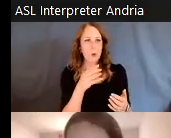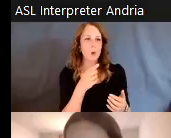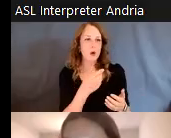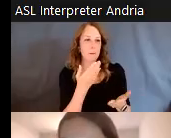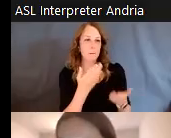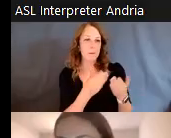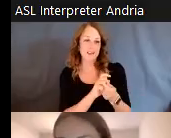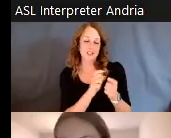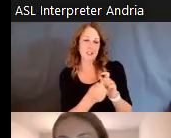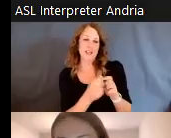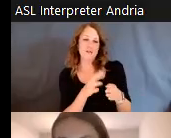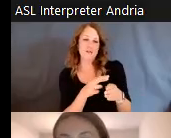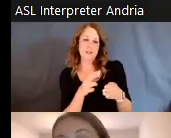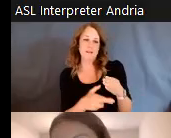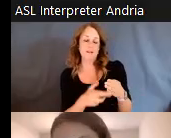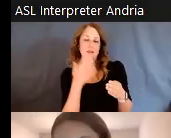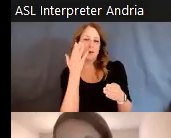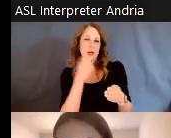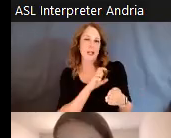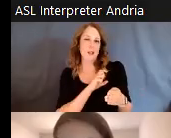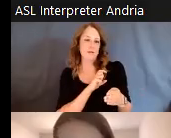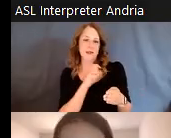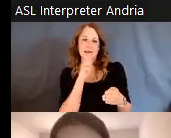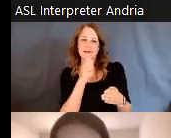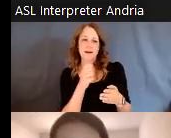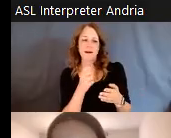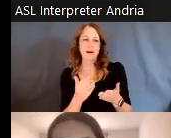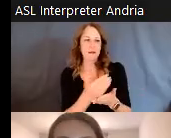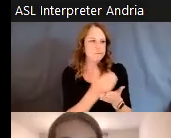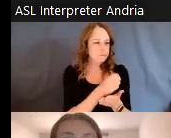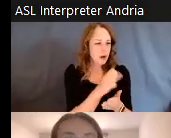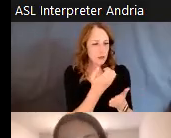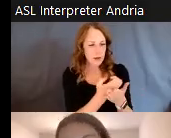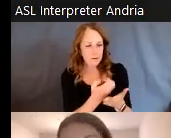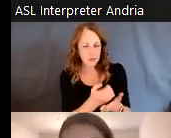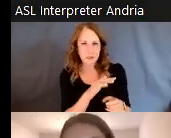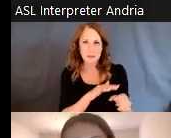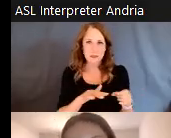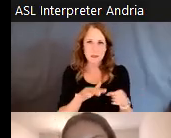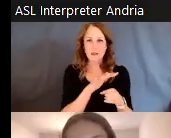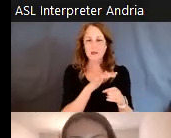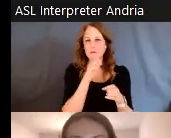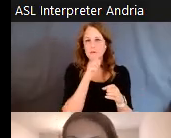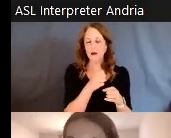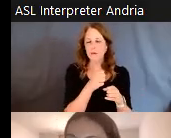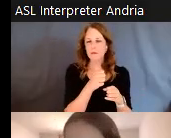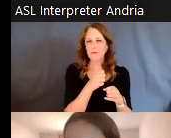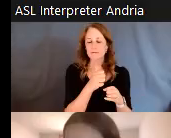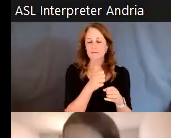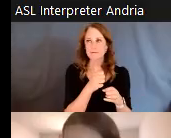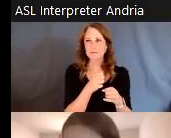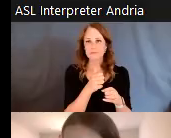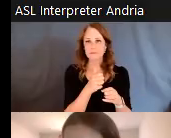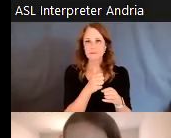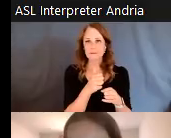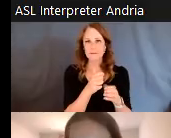outcome because law enforcement isn't securing other types of evidence and they're not securing any sort of